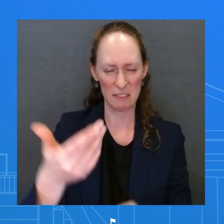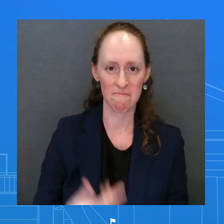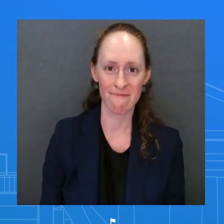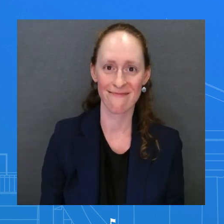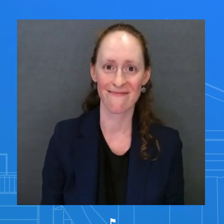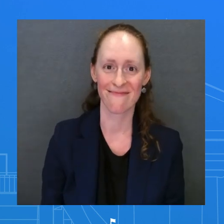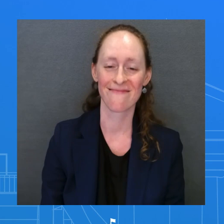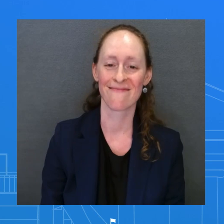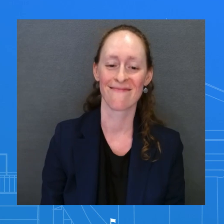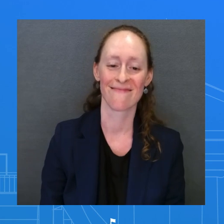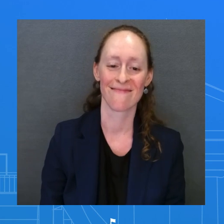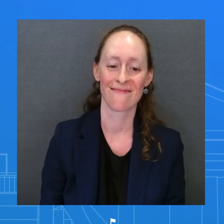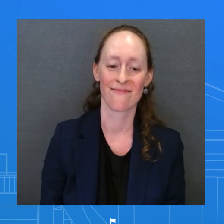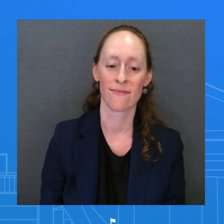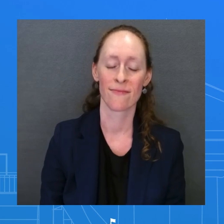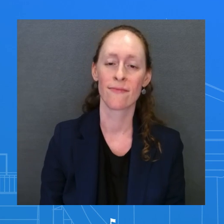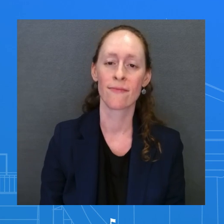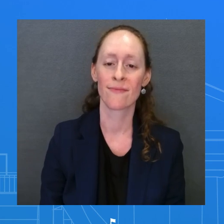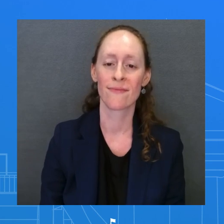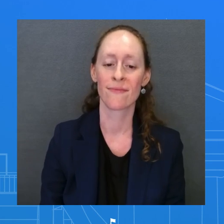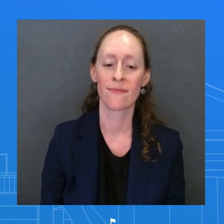Thanks, Karine. Just following up on